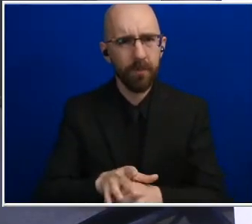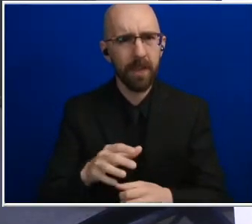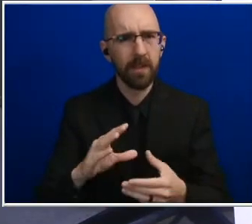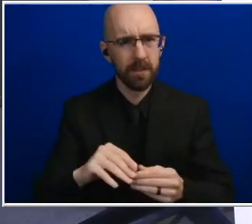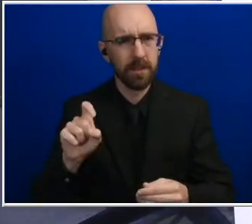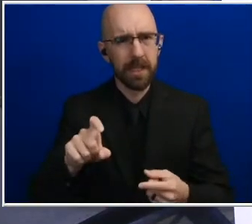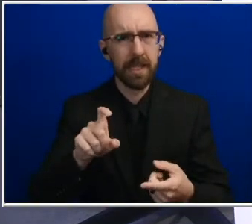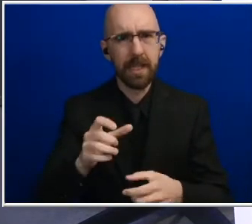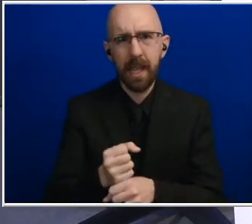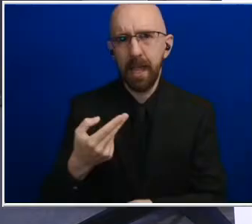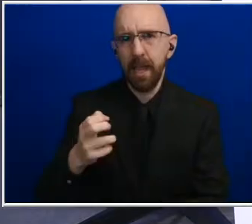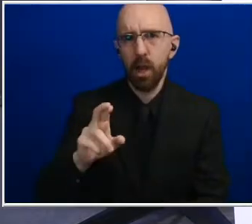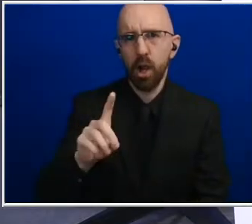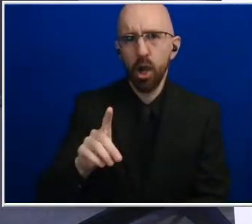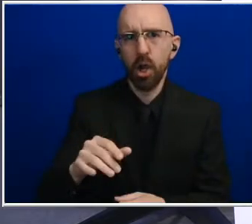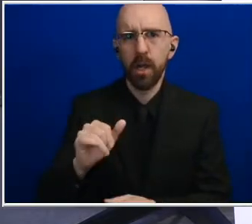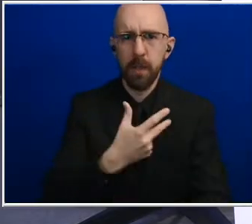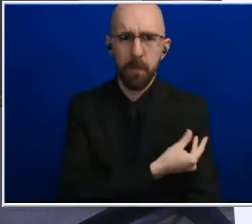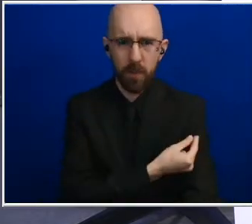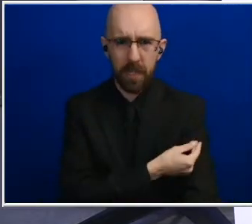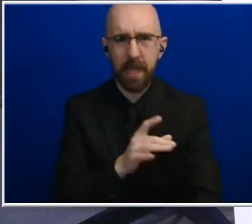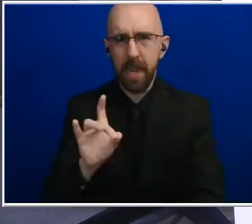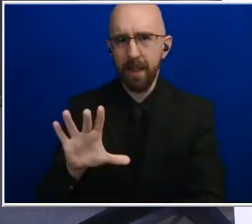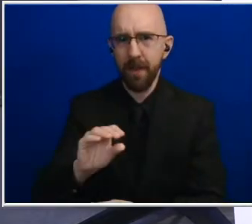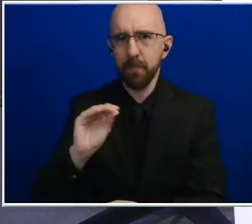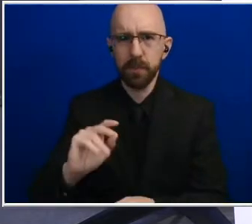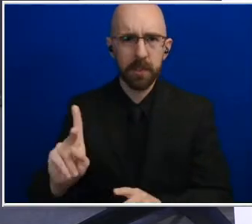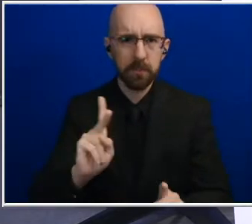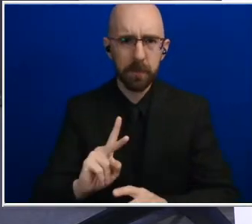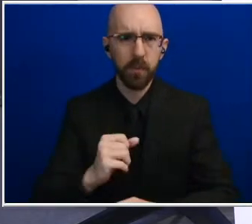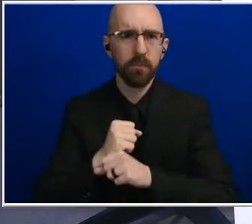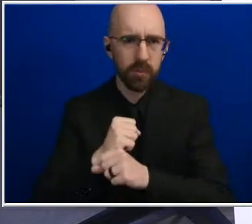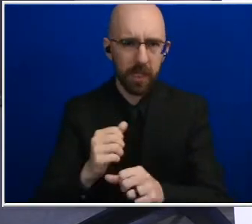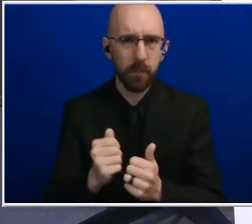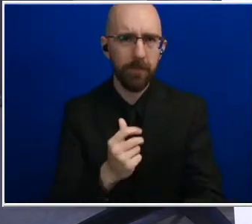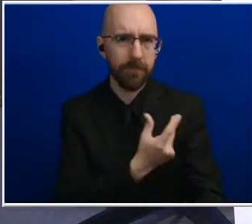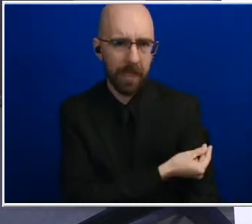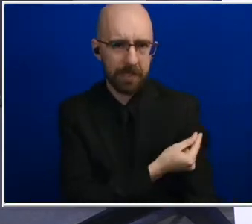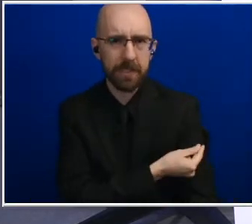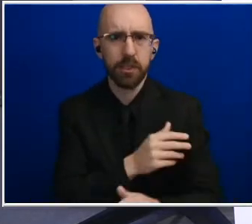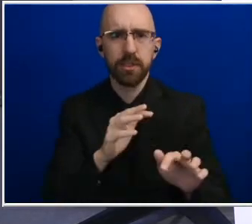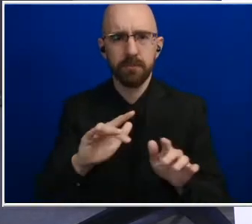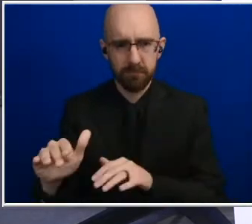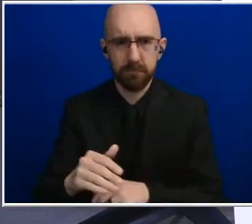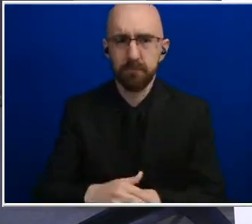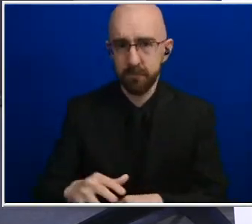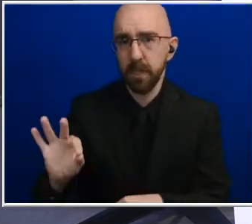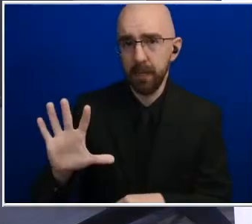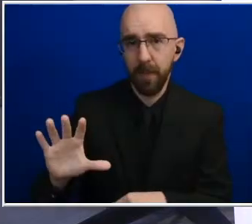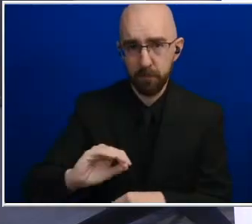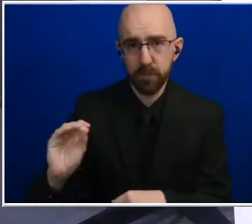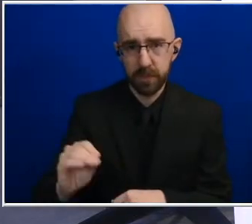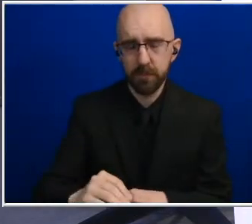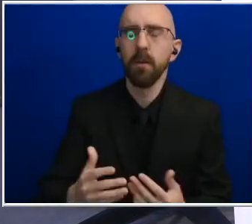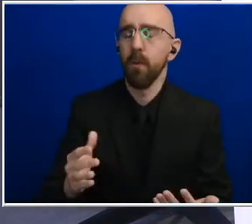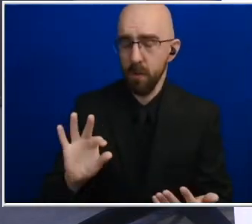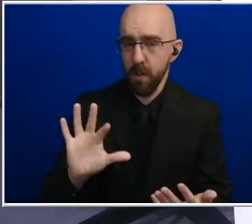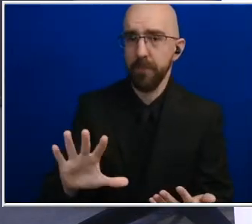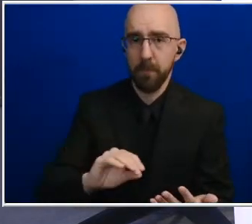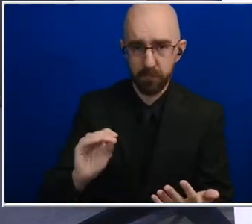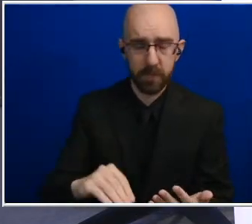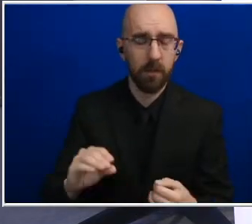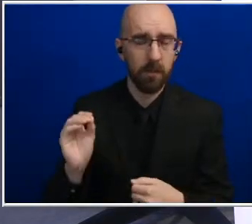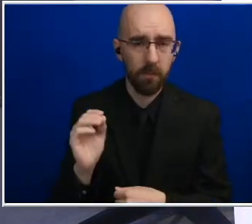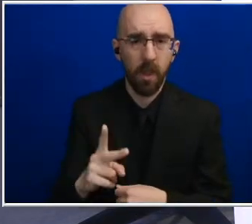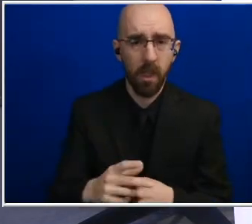over 85% of people protected with vaccination, et cetera. Like 95%. Or 95%, Yeah. Okay. And the numbers